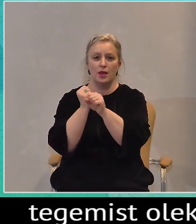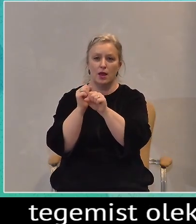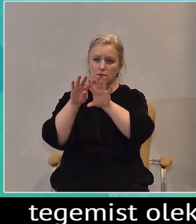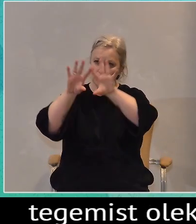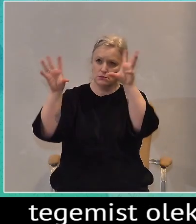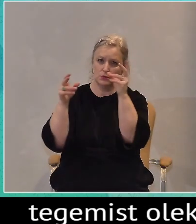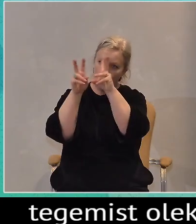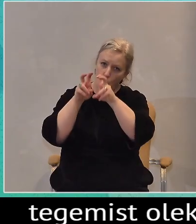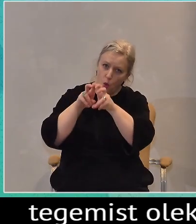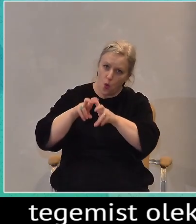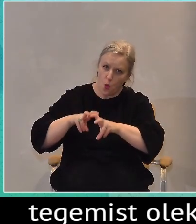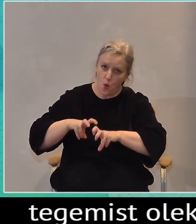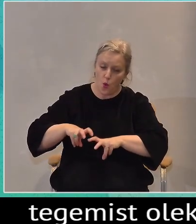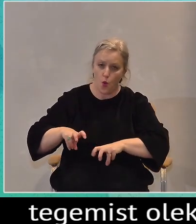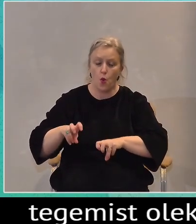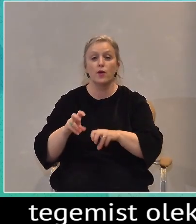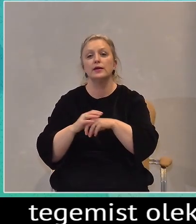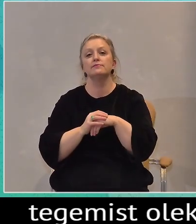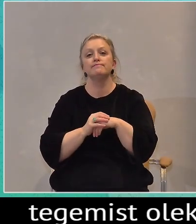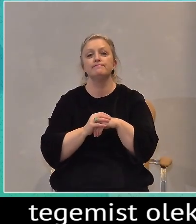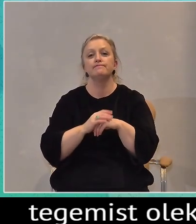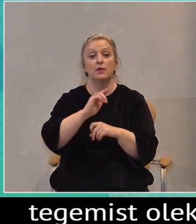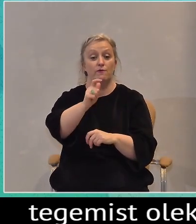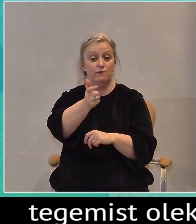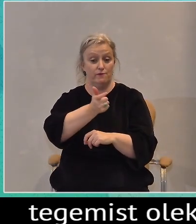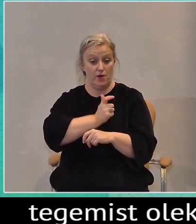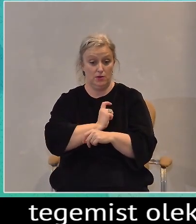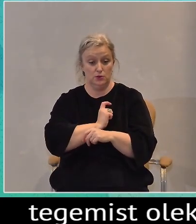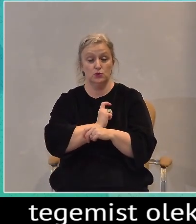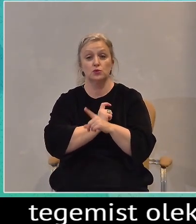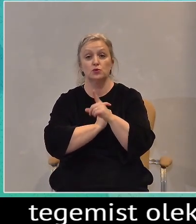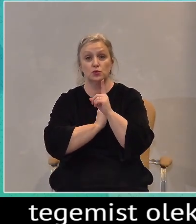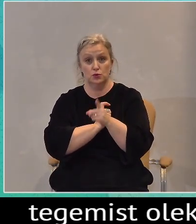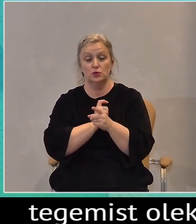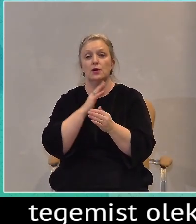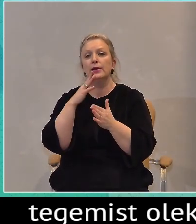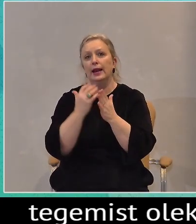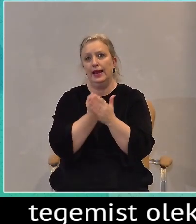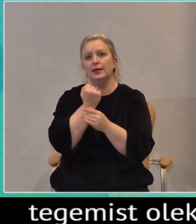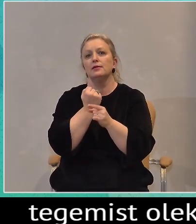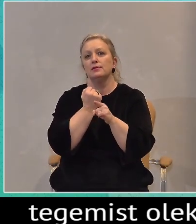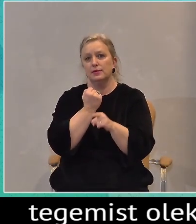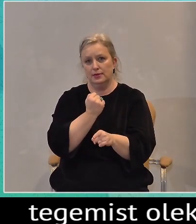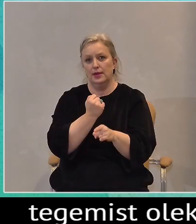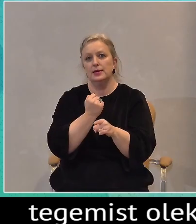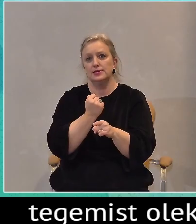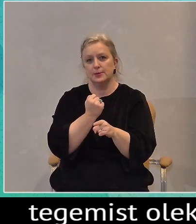Dr. Pajusalu conducted a triectome test,